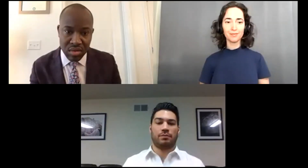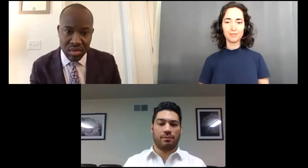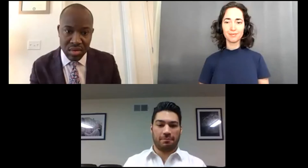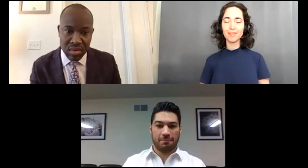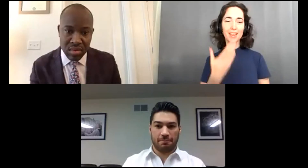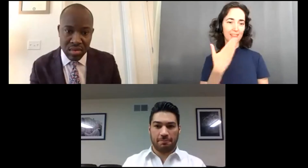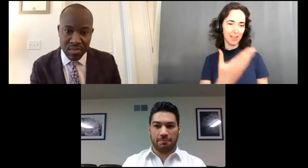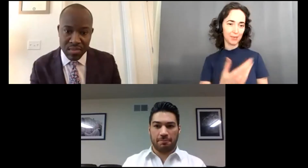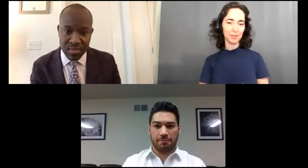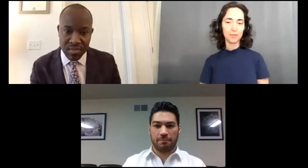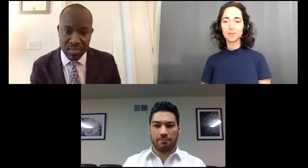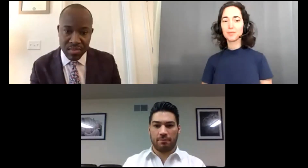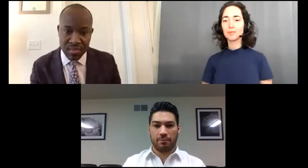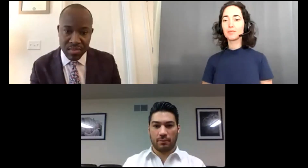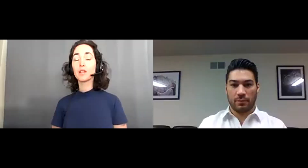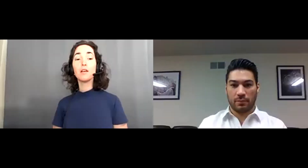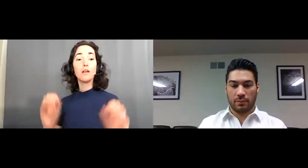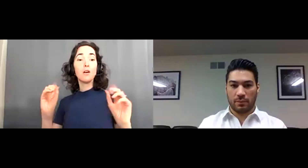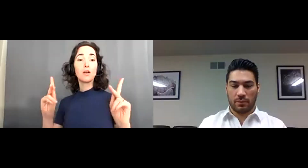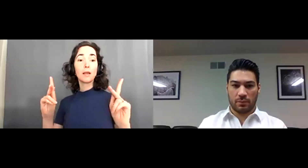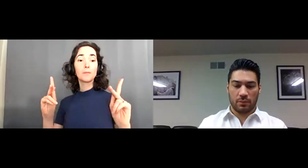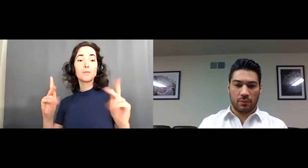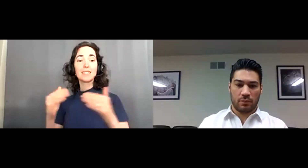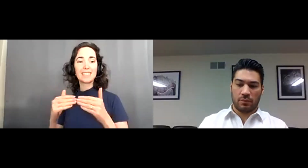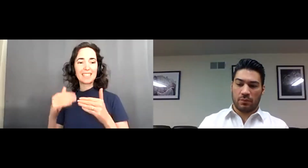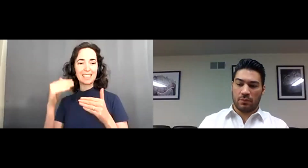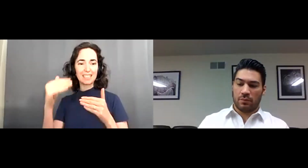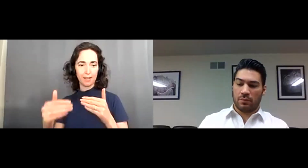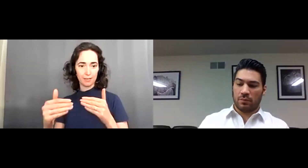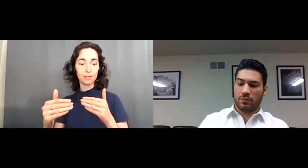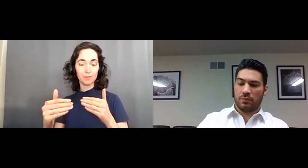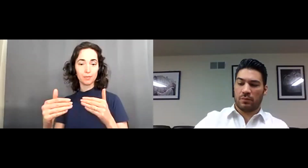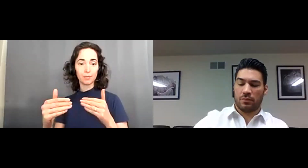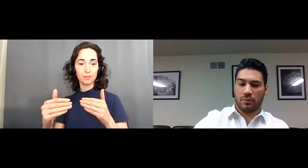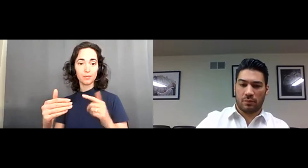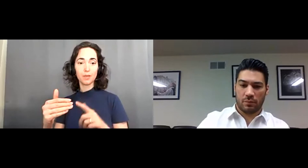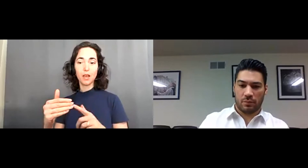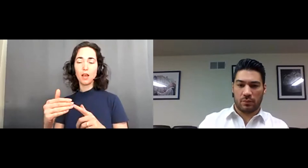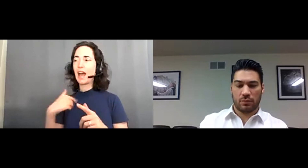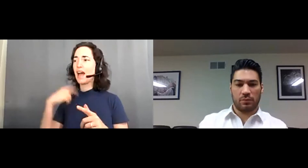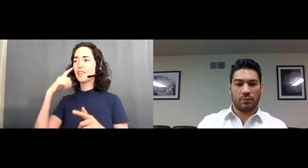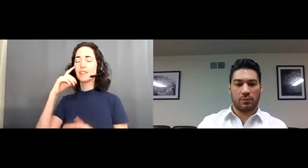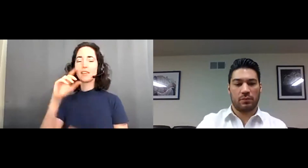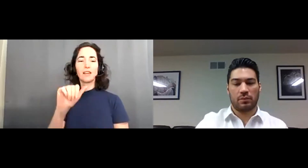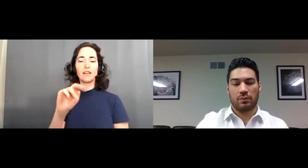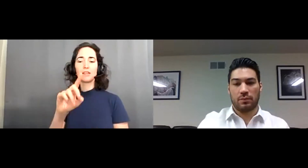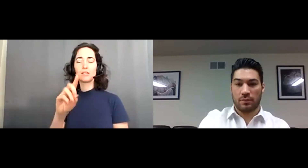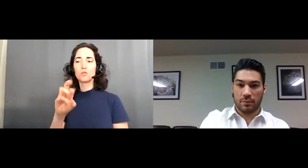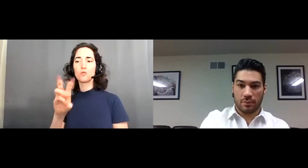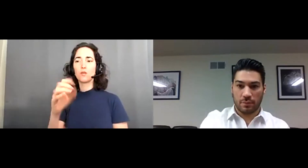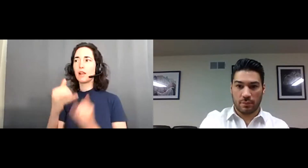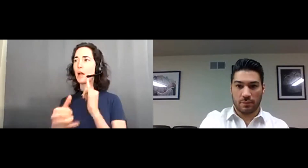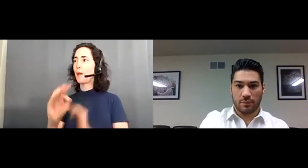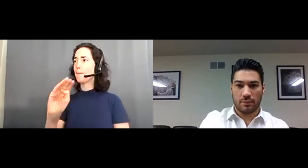Thank you. Okay, so the next one is I think Andrew Mull is here